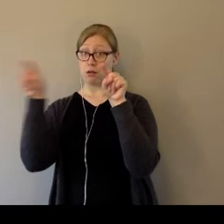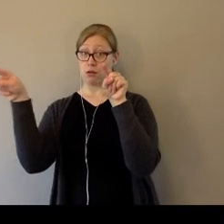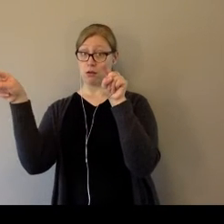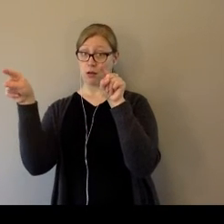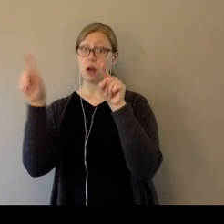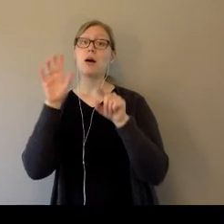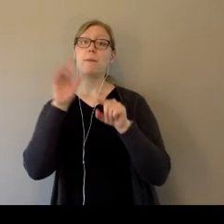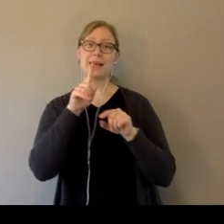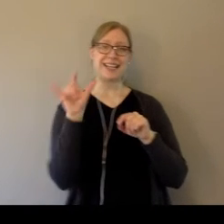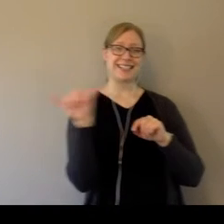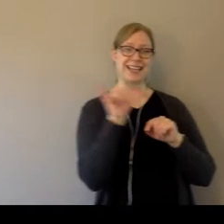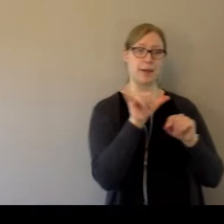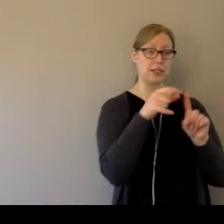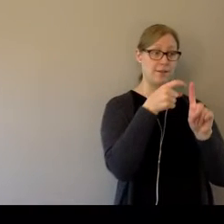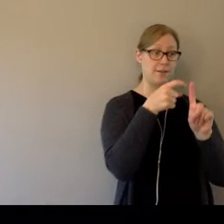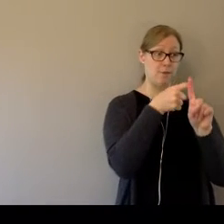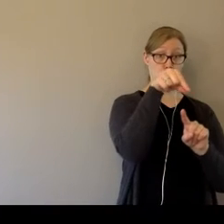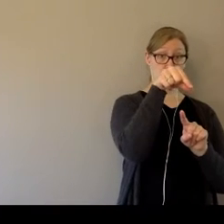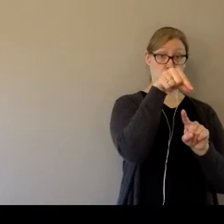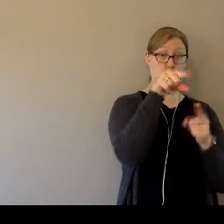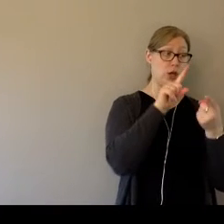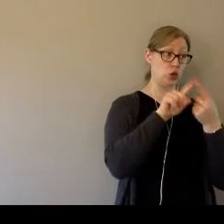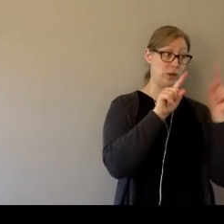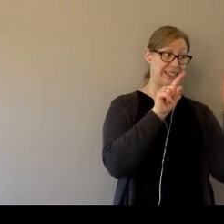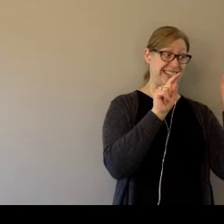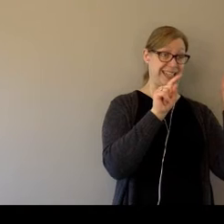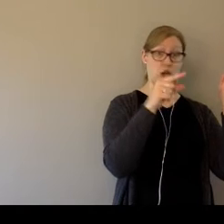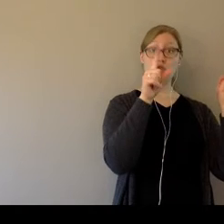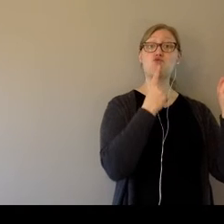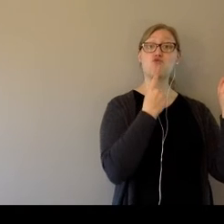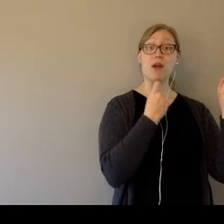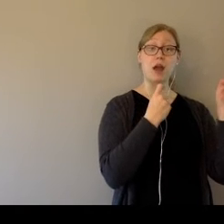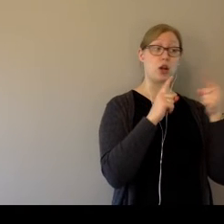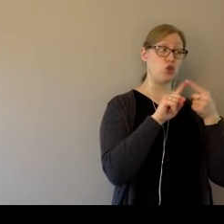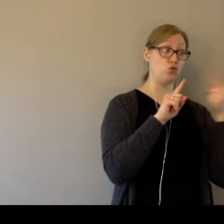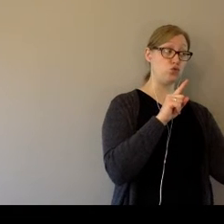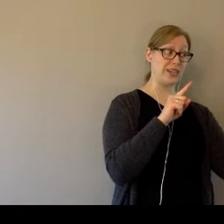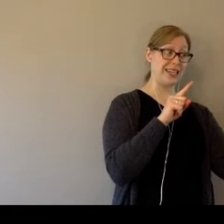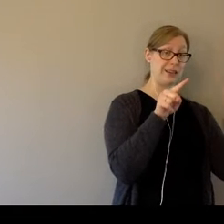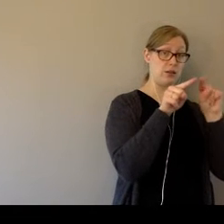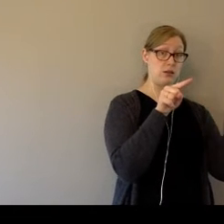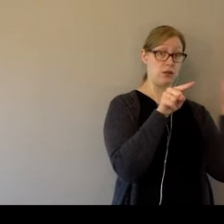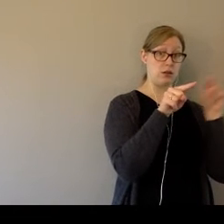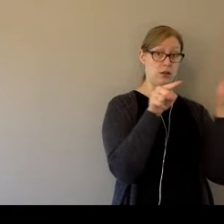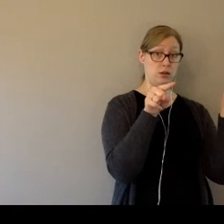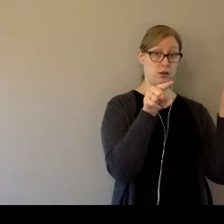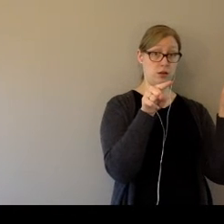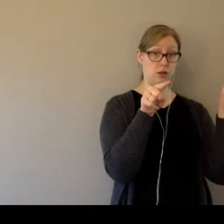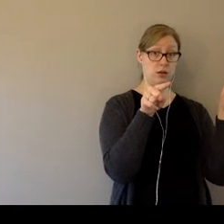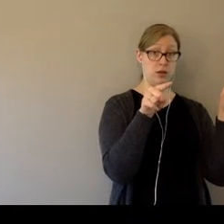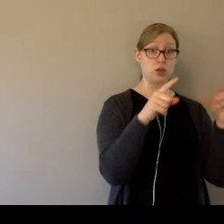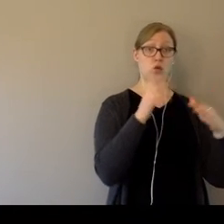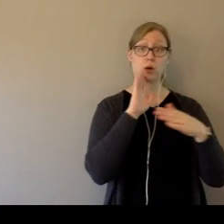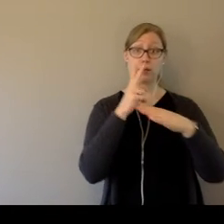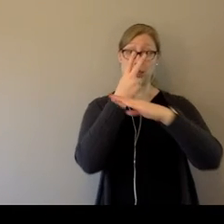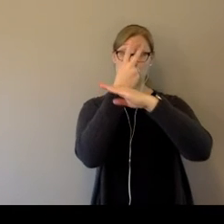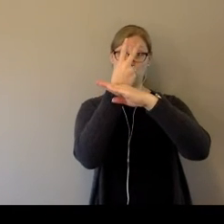have the ratio of NM to QT is going to be 2 over